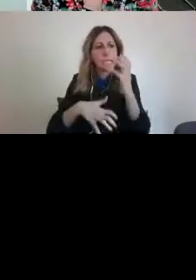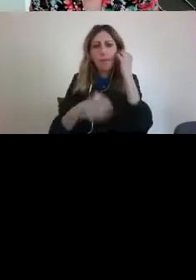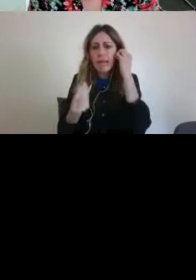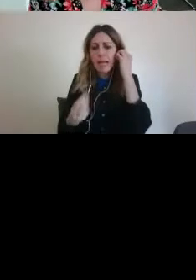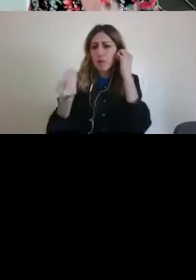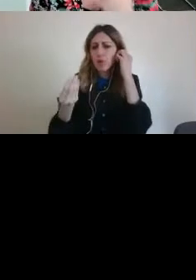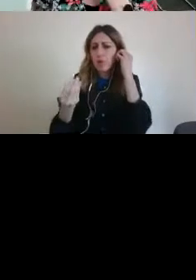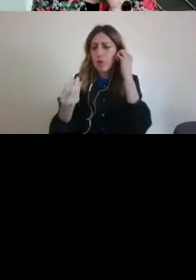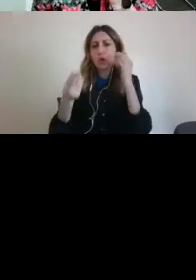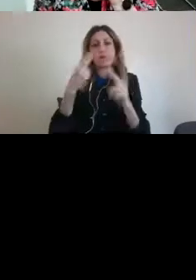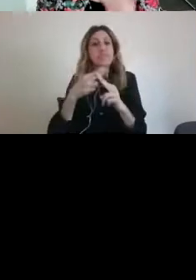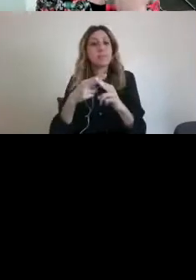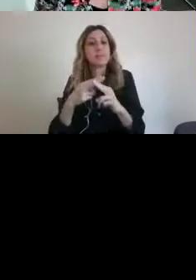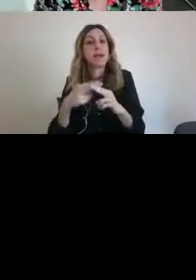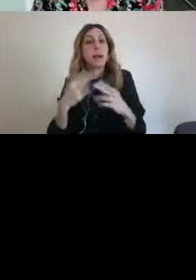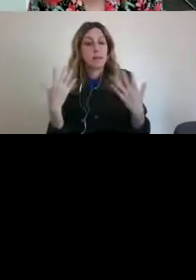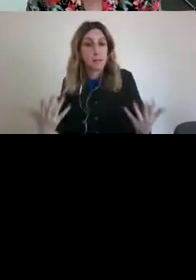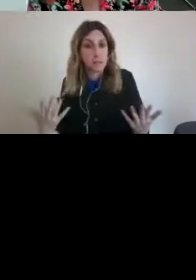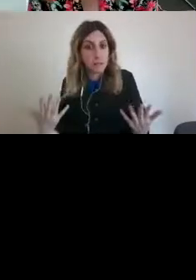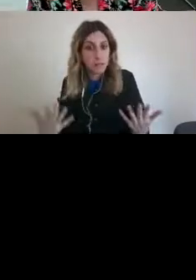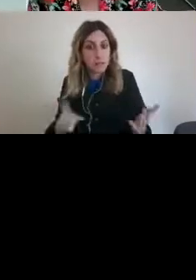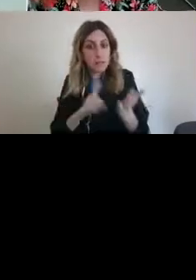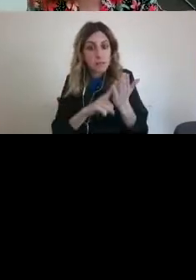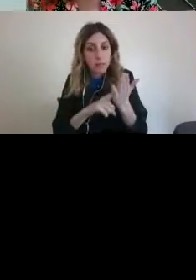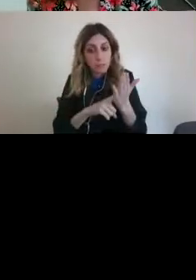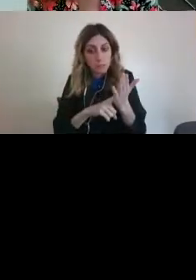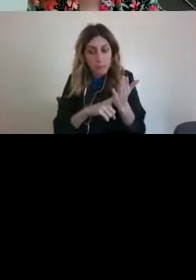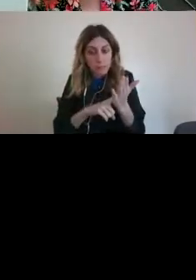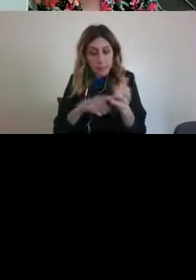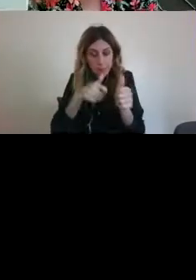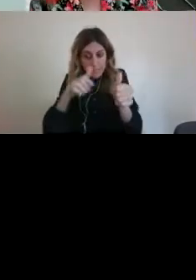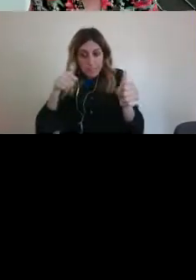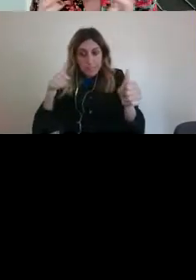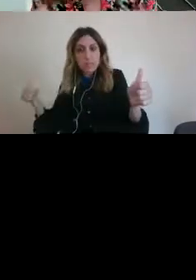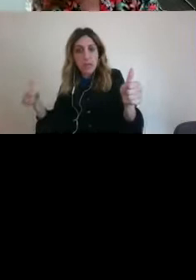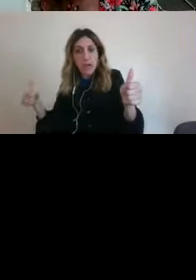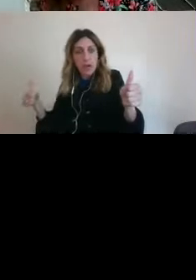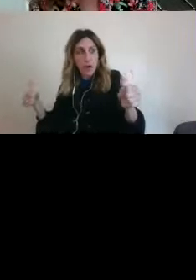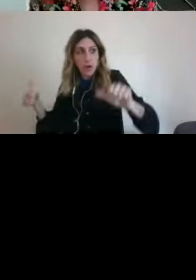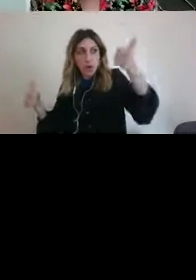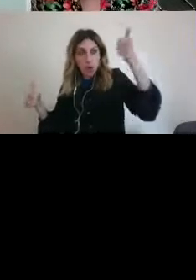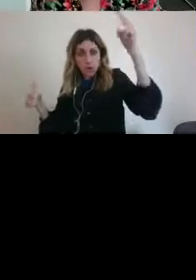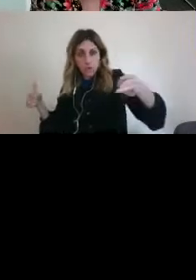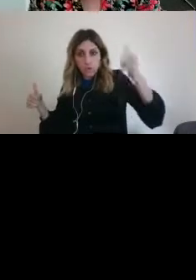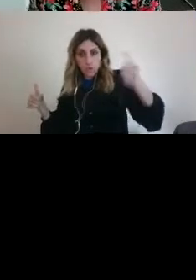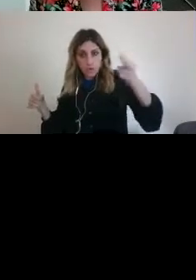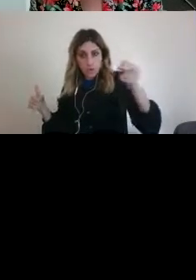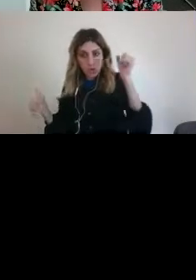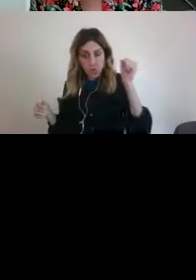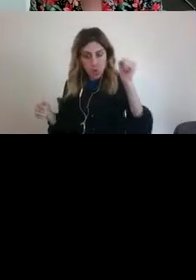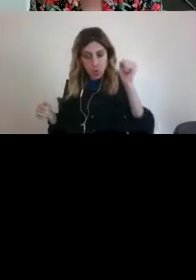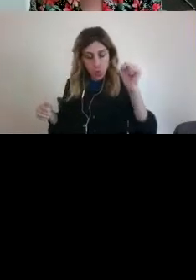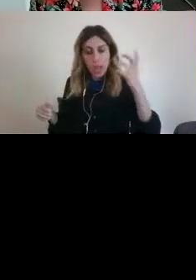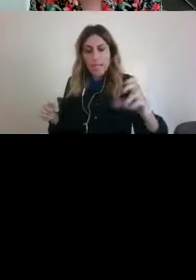you want to rank for the term site structure, you'll probably have more articles about that subject. If you do not have those, I would